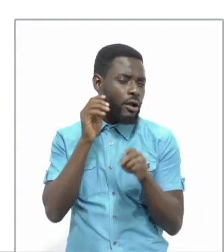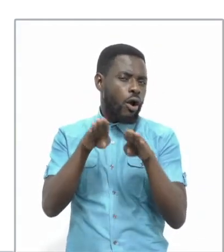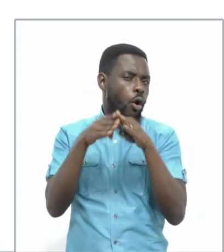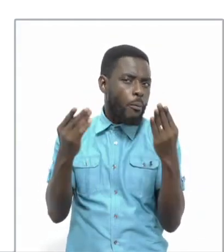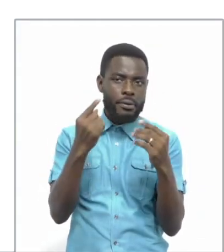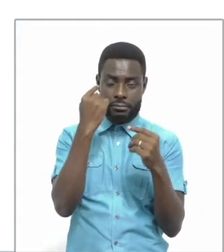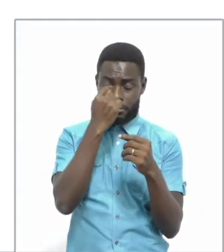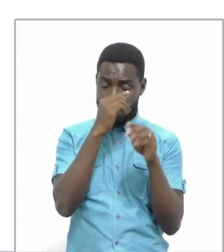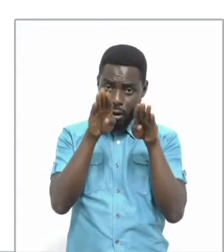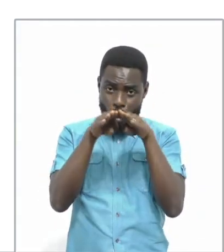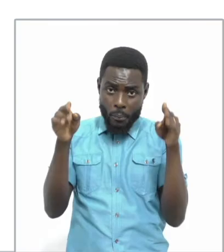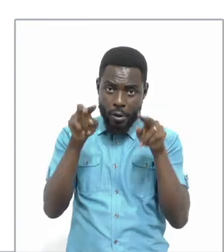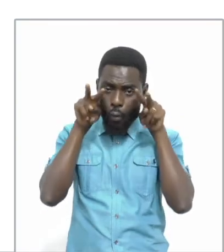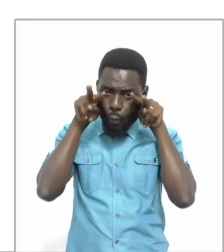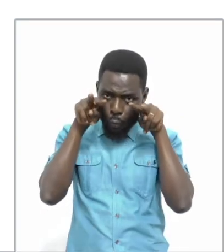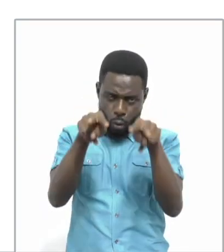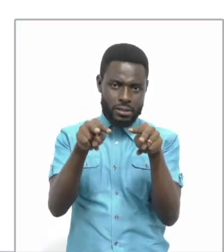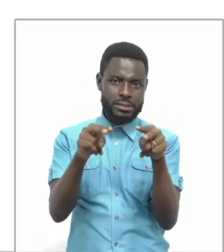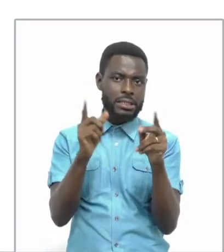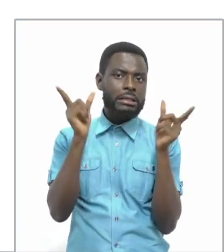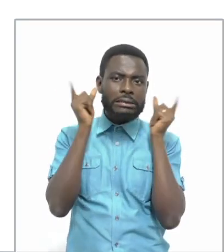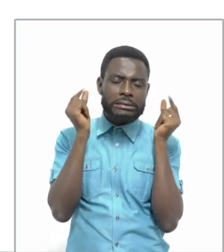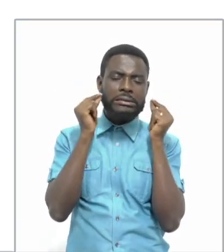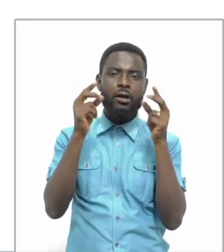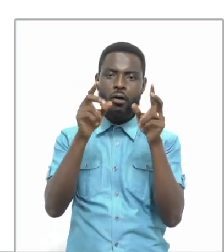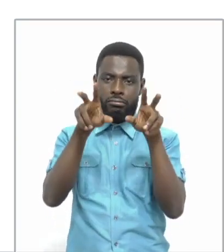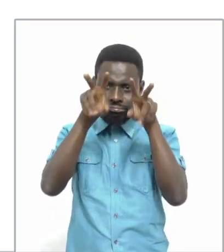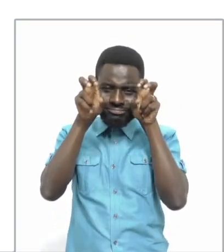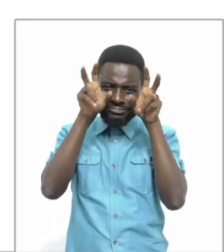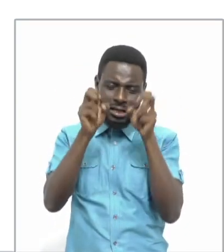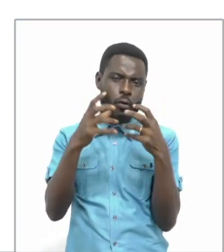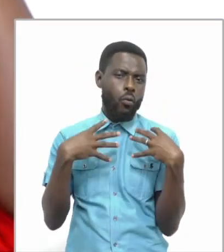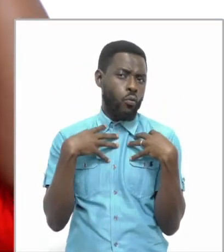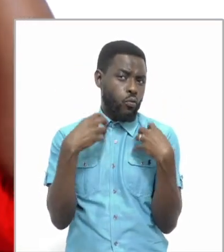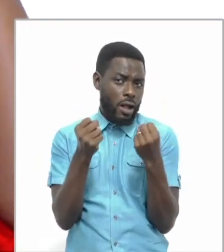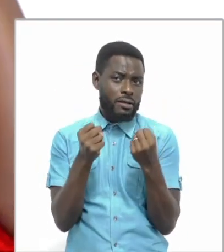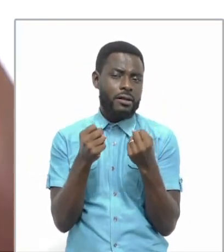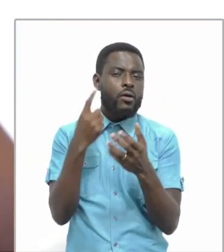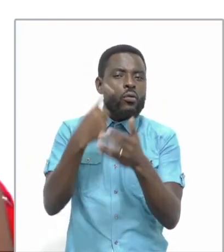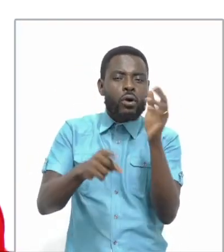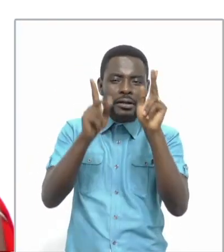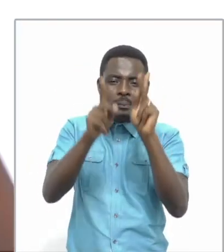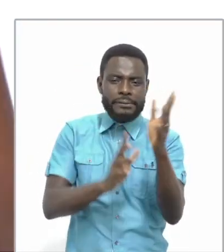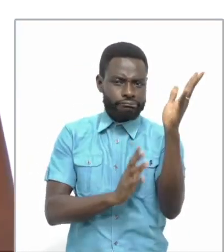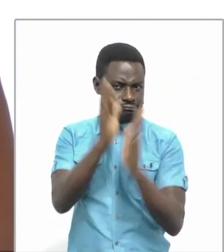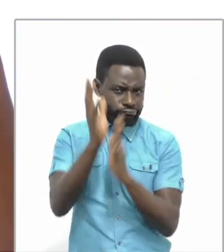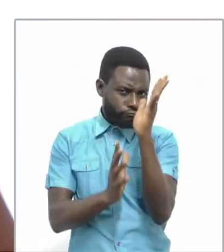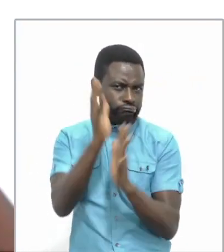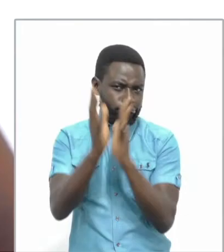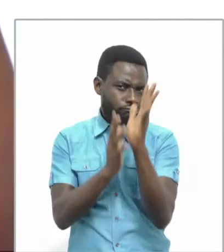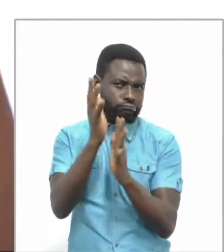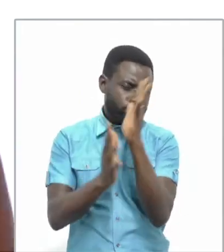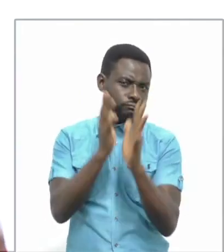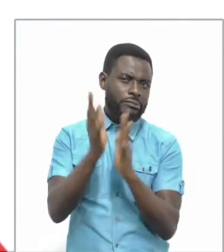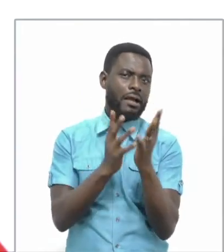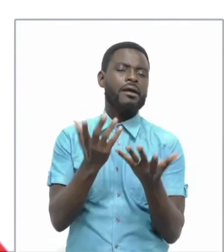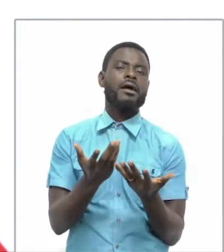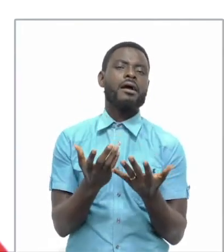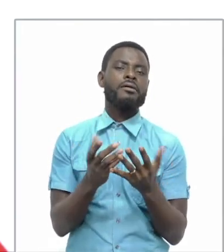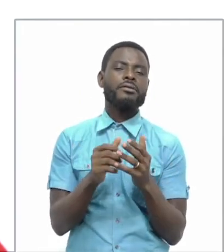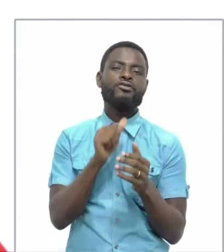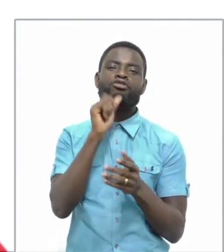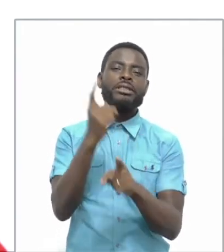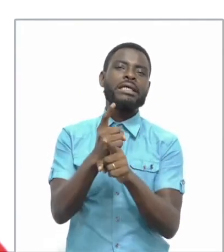sutse ina eritse asam na oreka. Enye de sound beautiful waso mekeke. De enwom beautiful waso